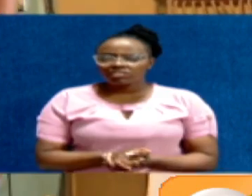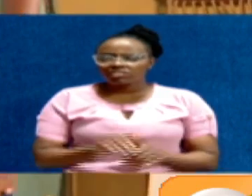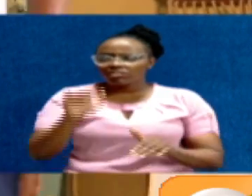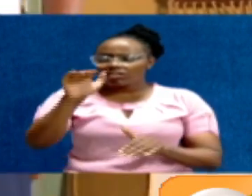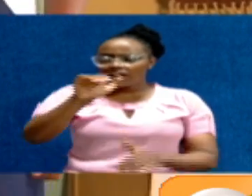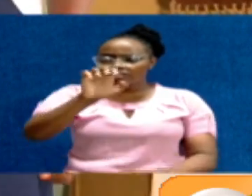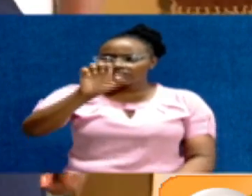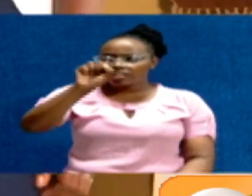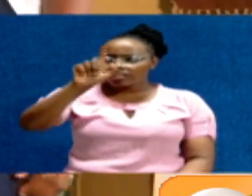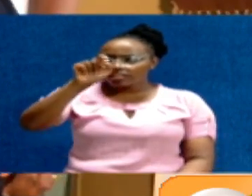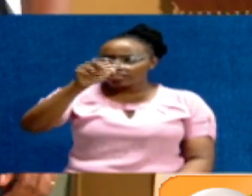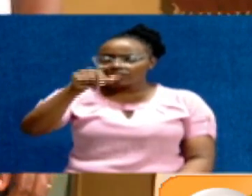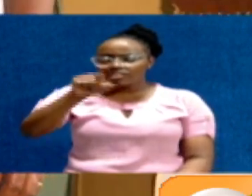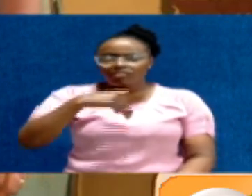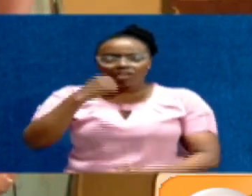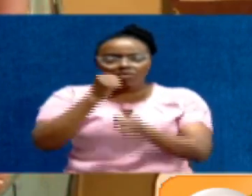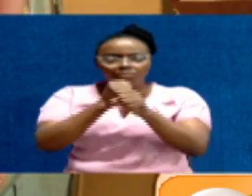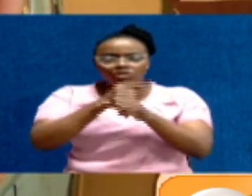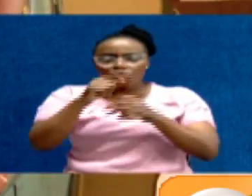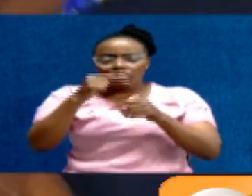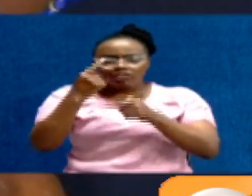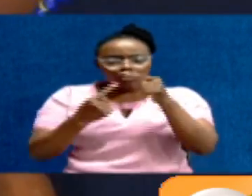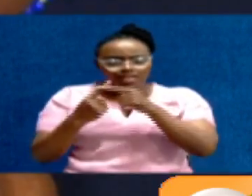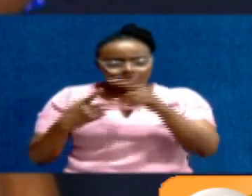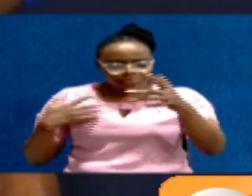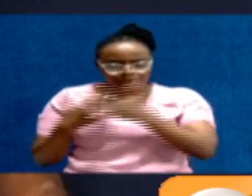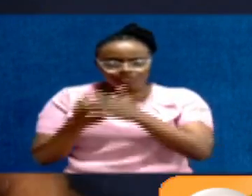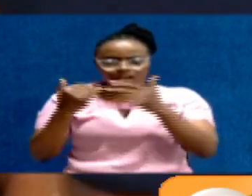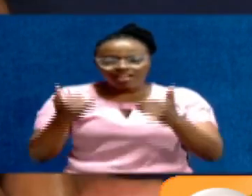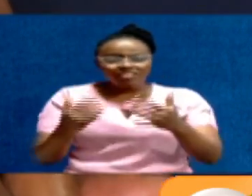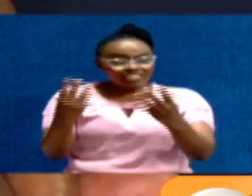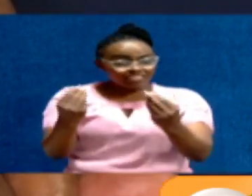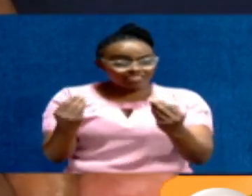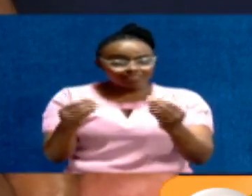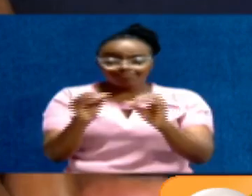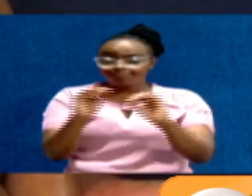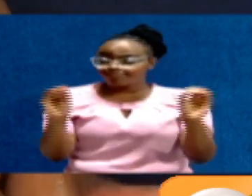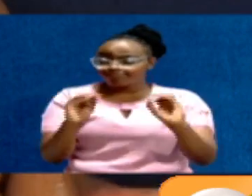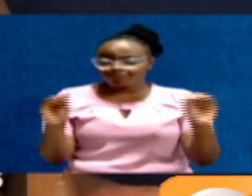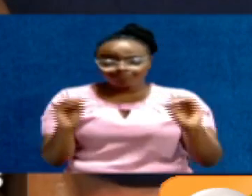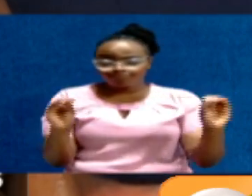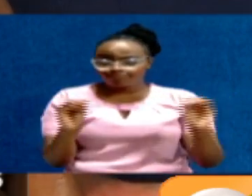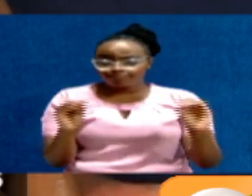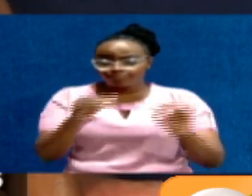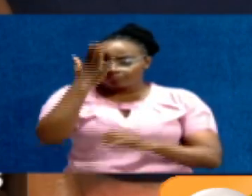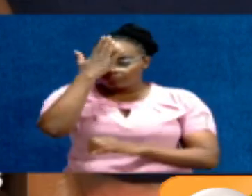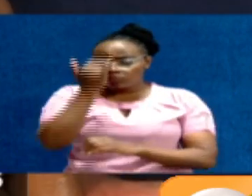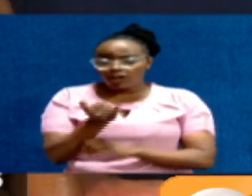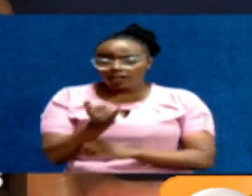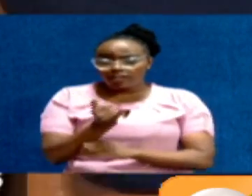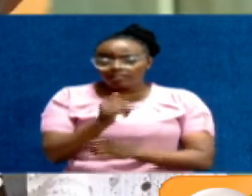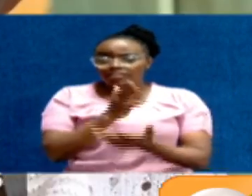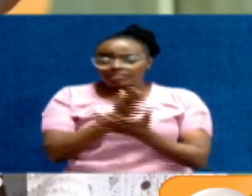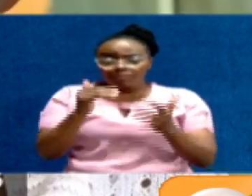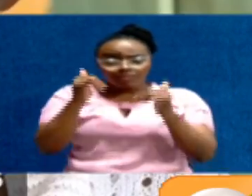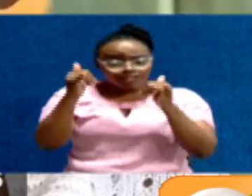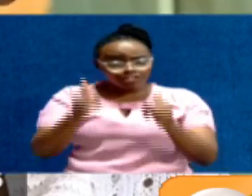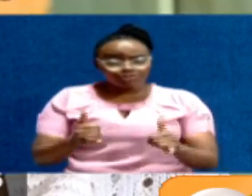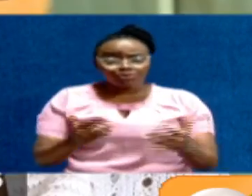I ask Esther what has kept her going all these years. Haijakuwa rahisi kwa sababu ni kitu